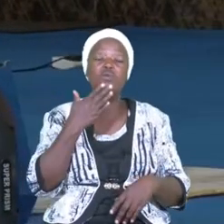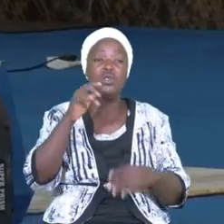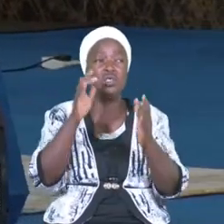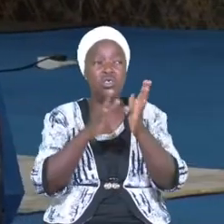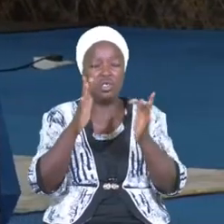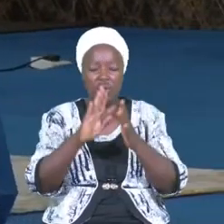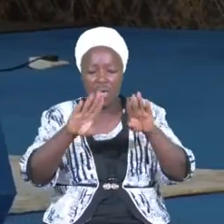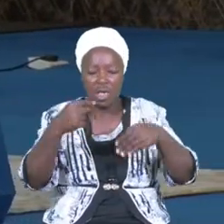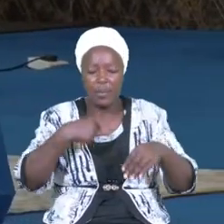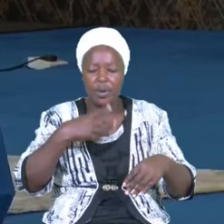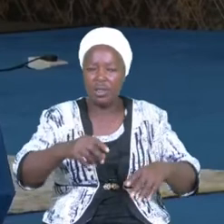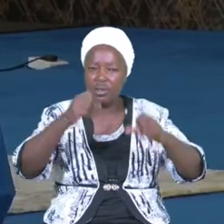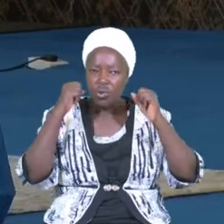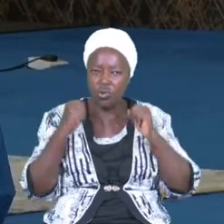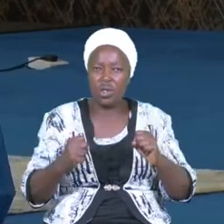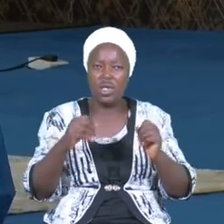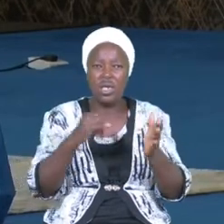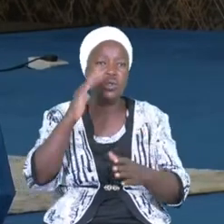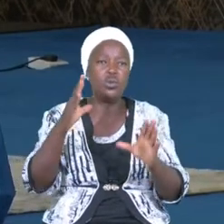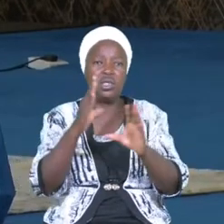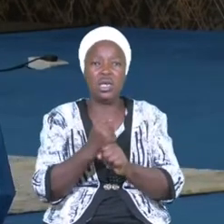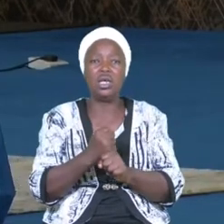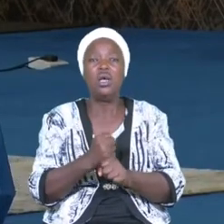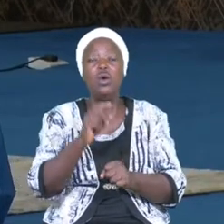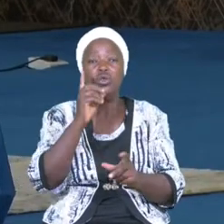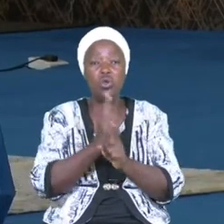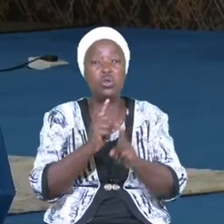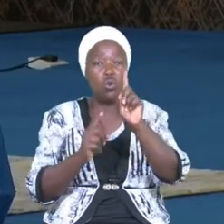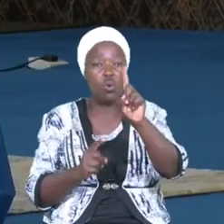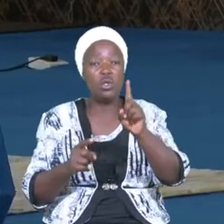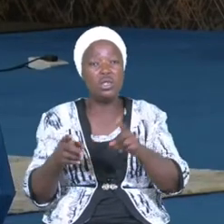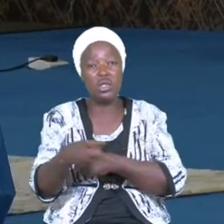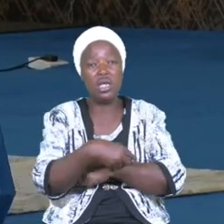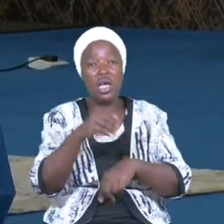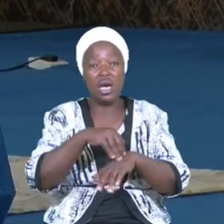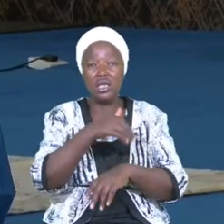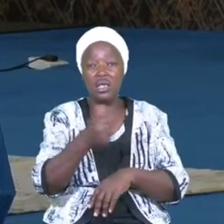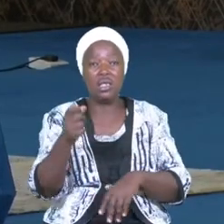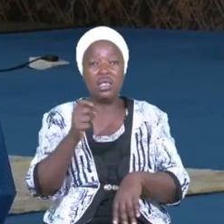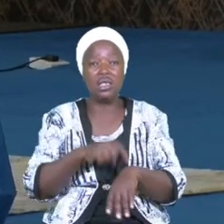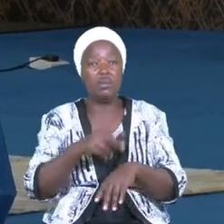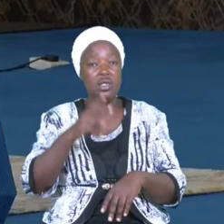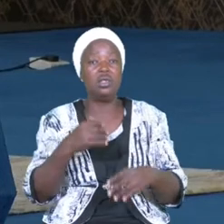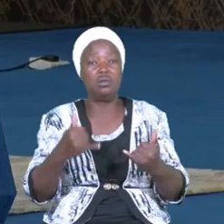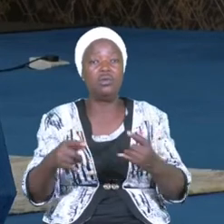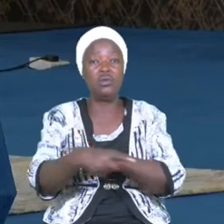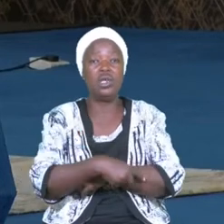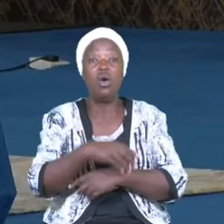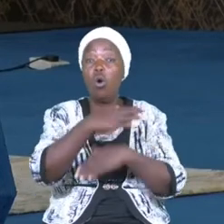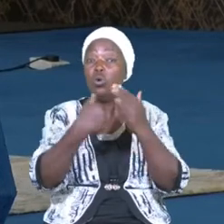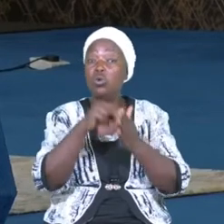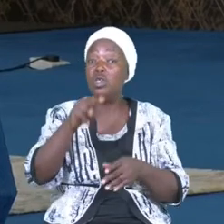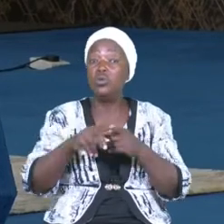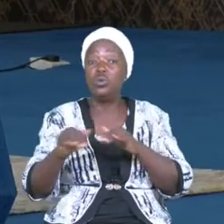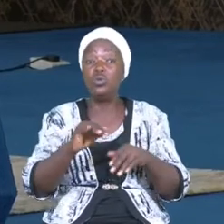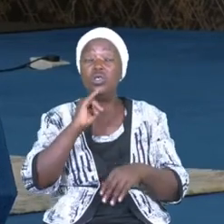strength it will take. Just one day at a time. Look at your day. All you need to do is,